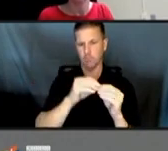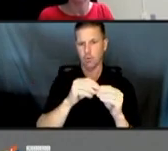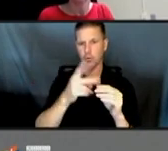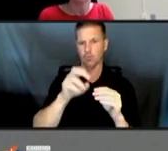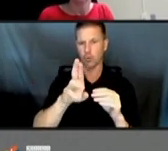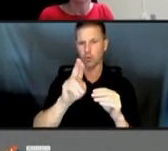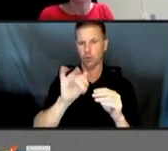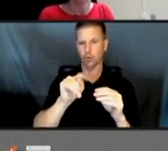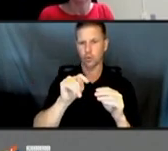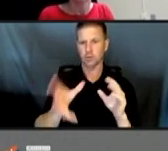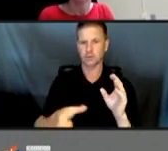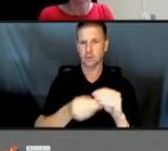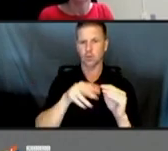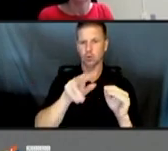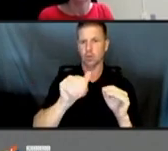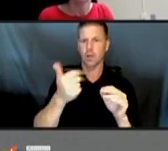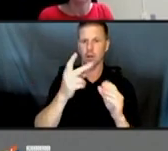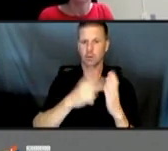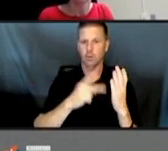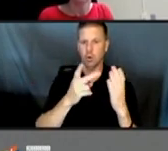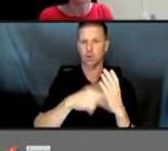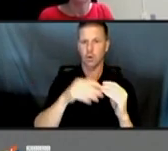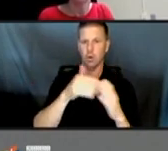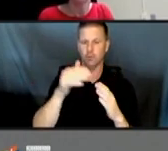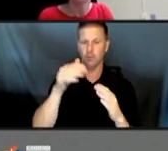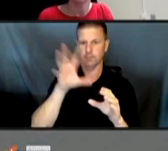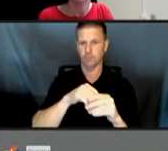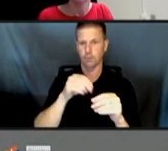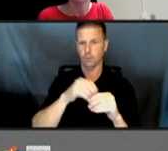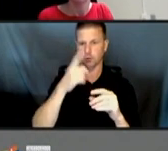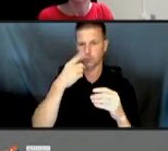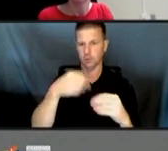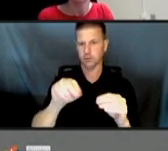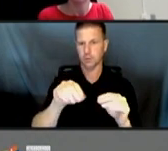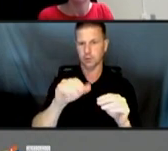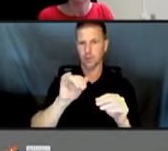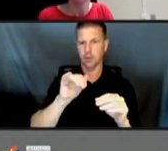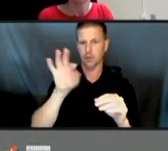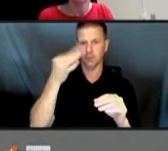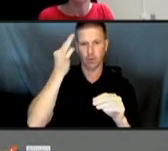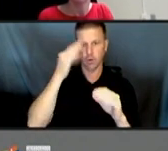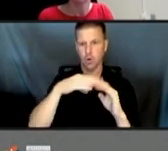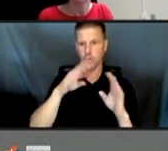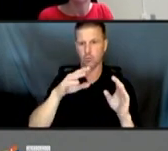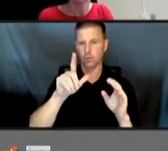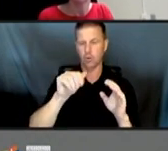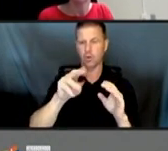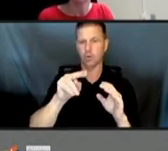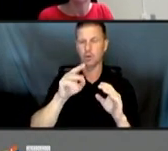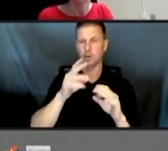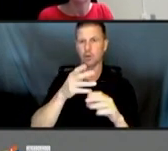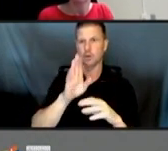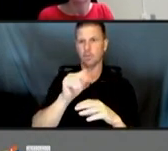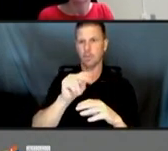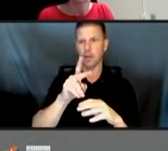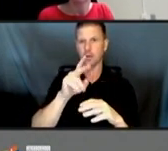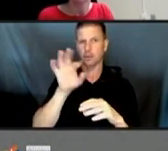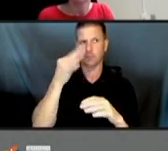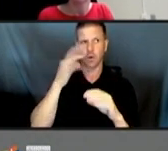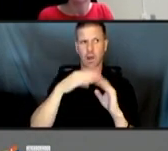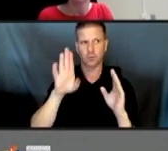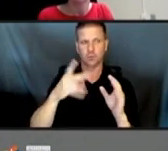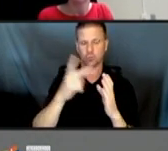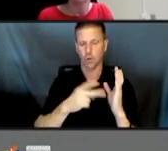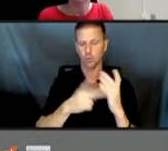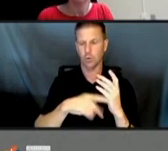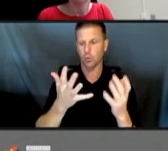And when we look at other programs that are often involved in the for sale development space, like the Federal Home Loan Bank's Affordable Housing Program, I think that what